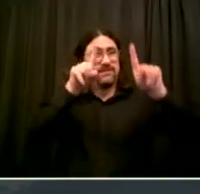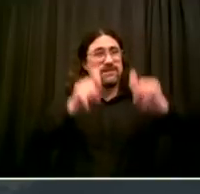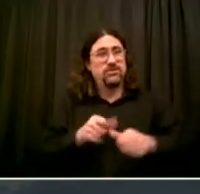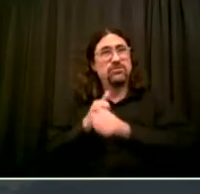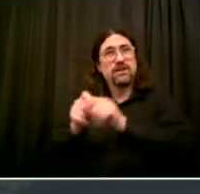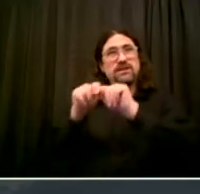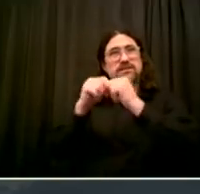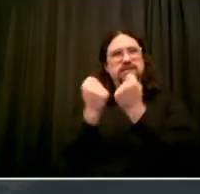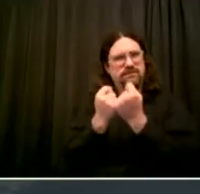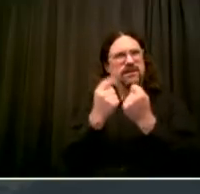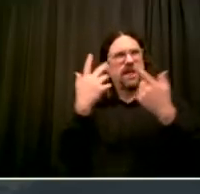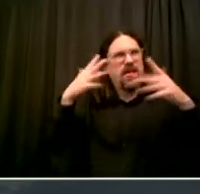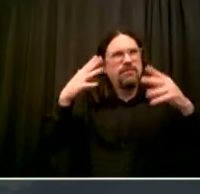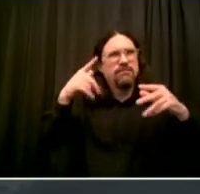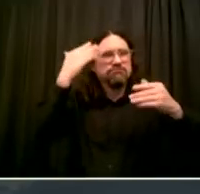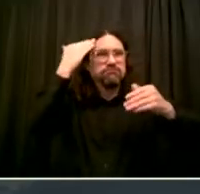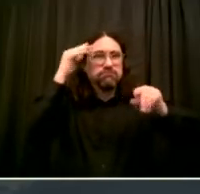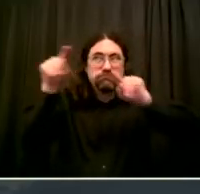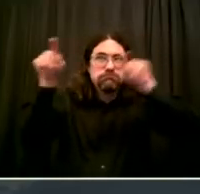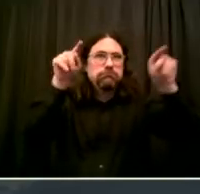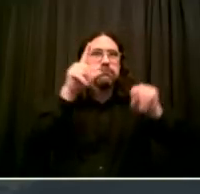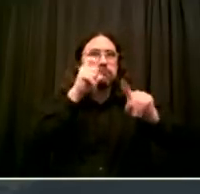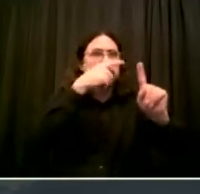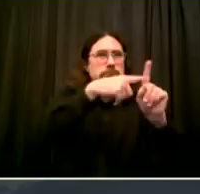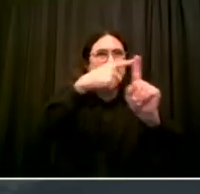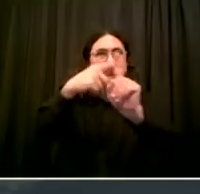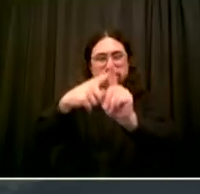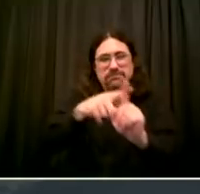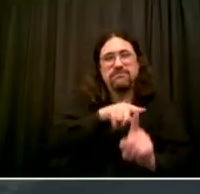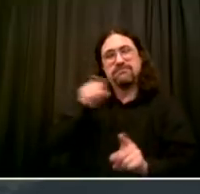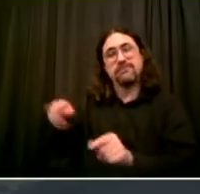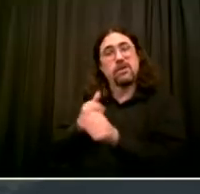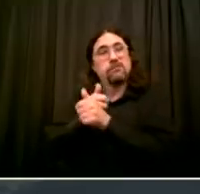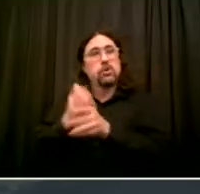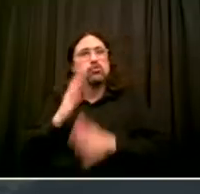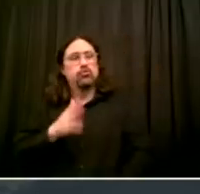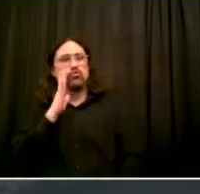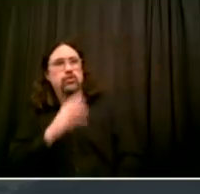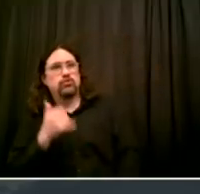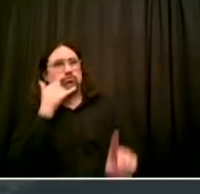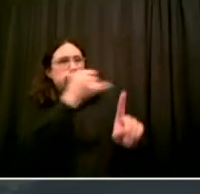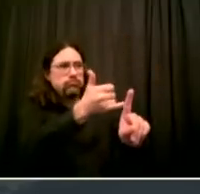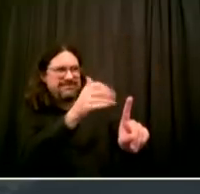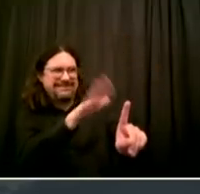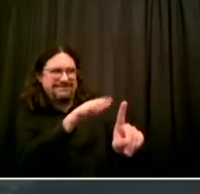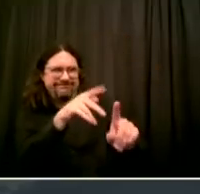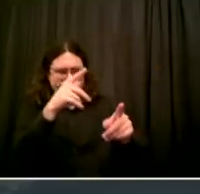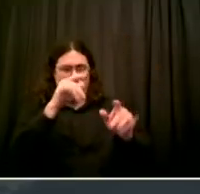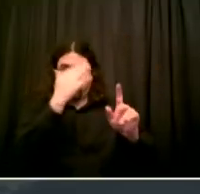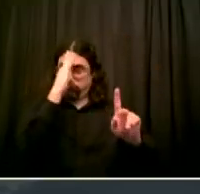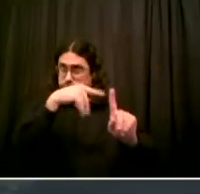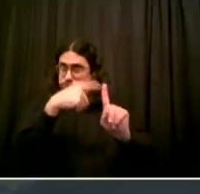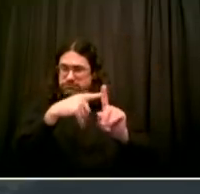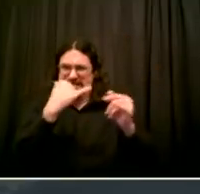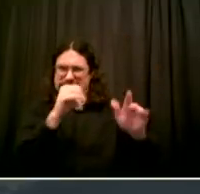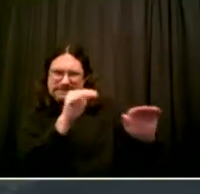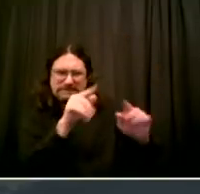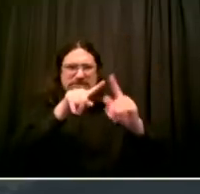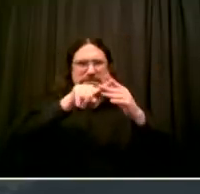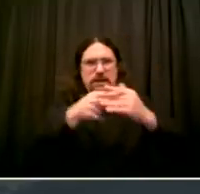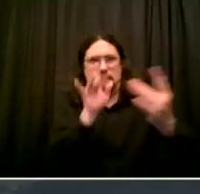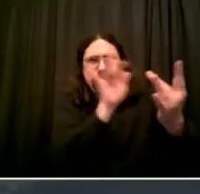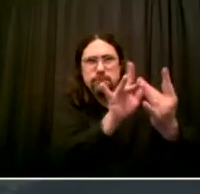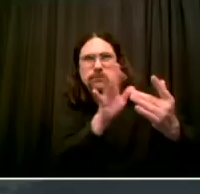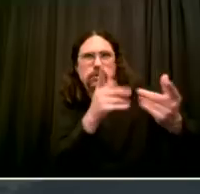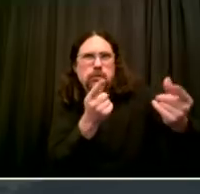need, etc. But what if, for example, you go into a doctor's office and it's the doctor who